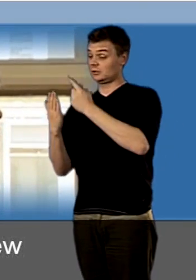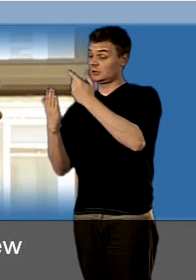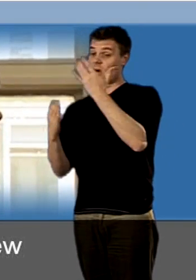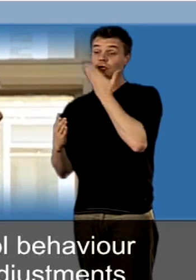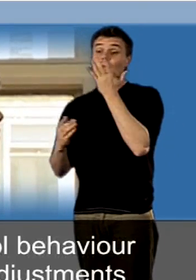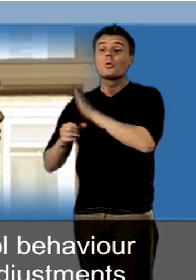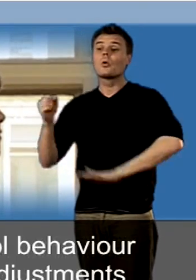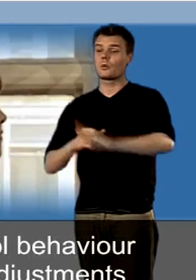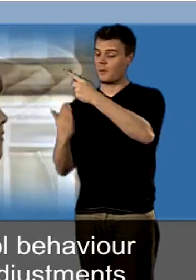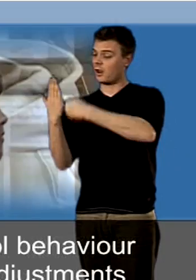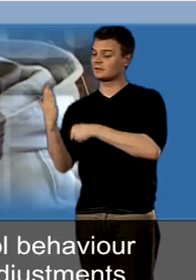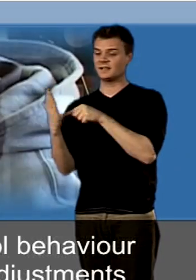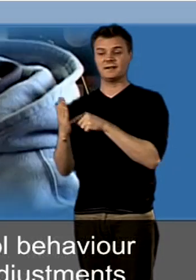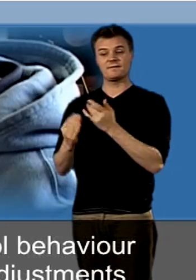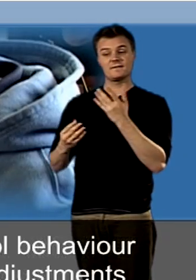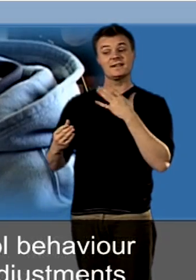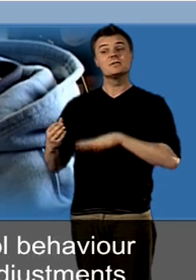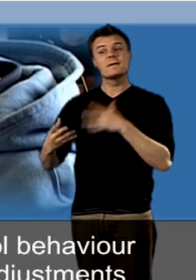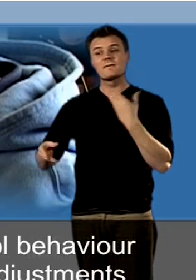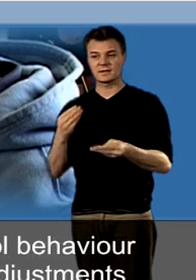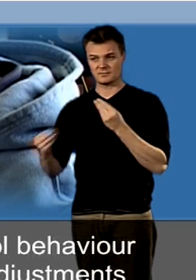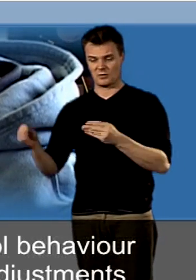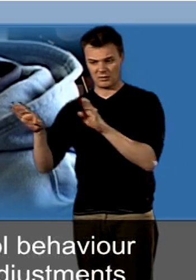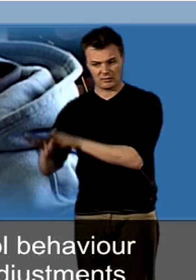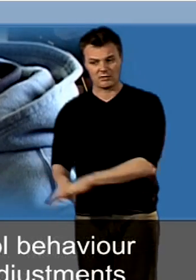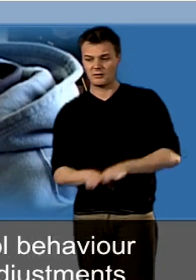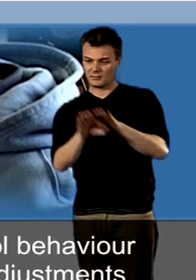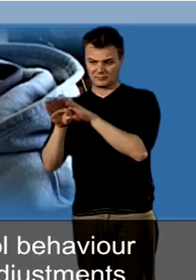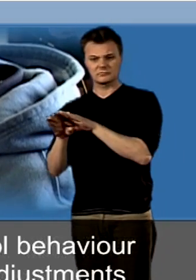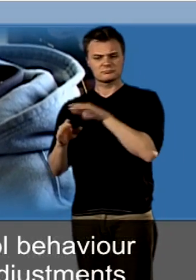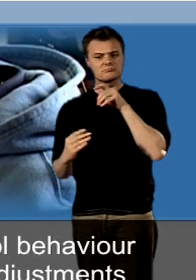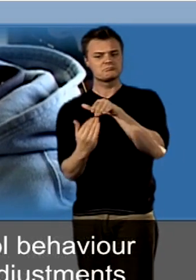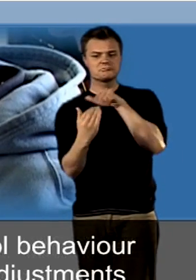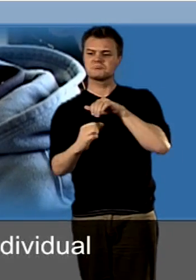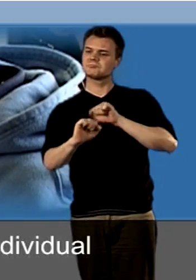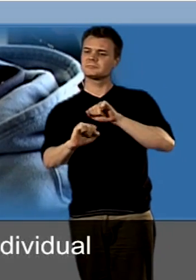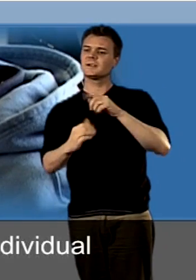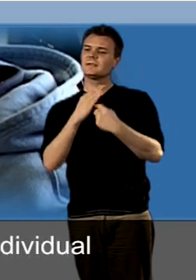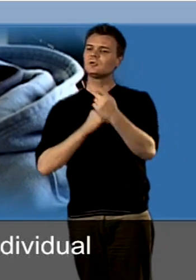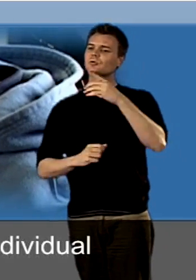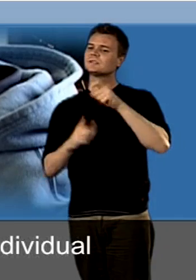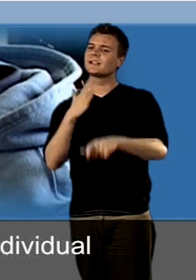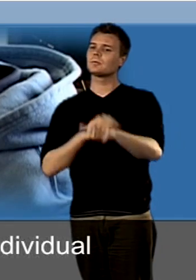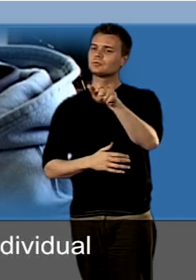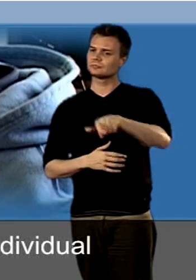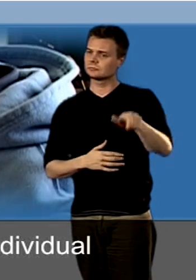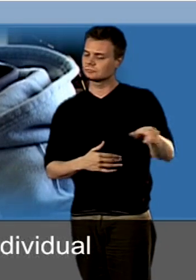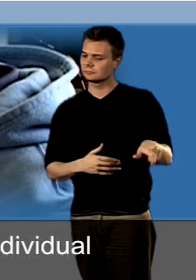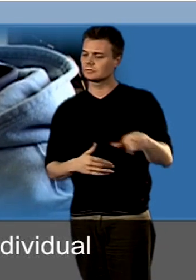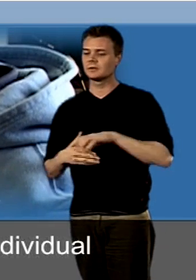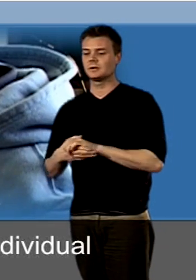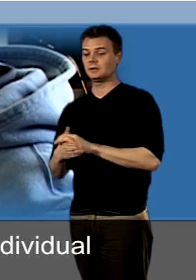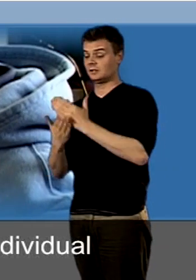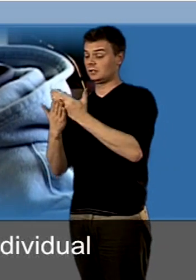regularly. Consistent yet flexible whole school behaviour policies can allow for reasonable adjustments to be made to meet the needs